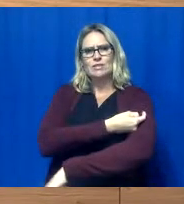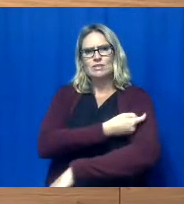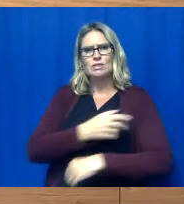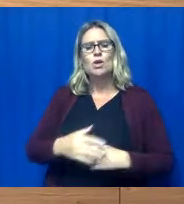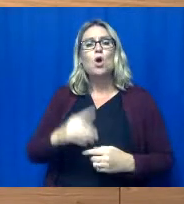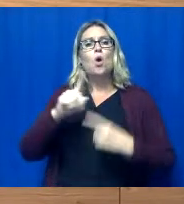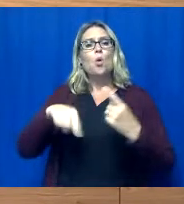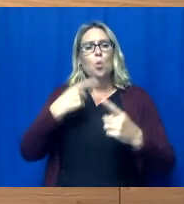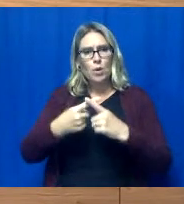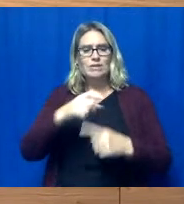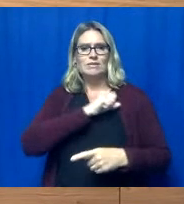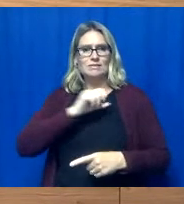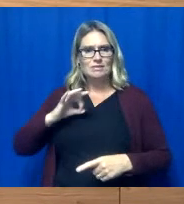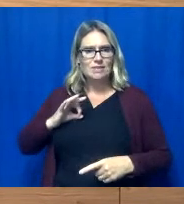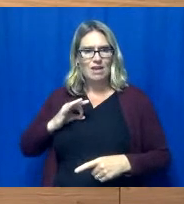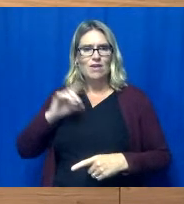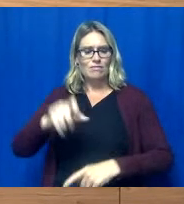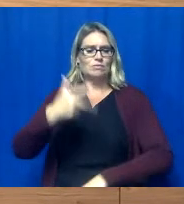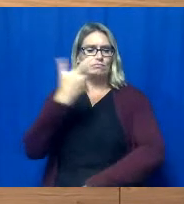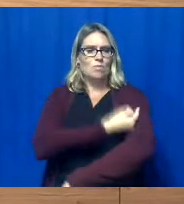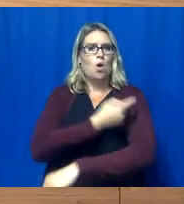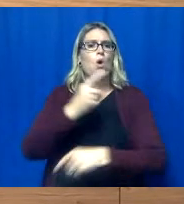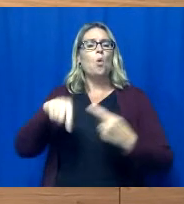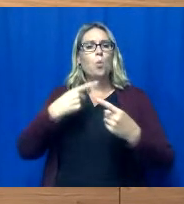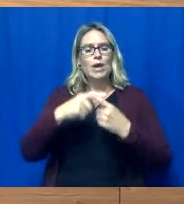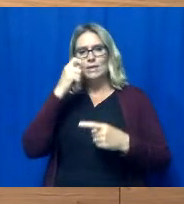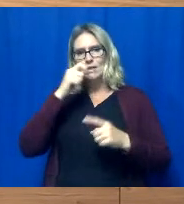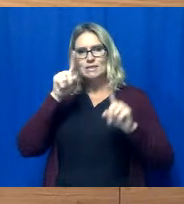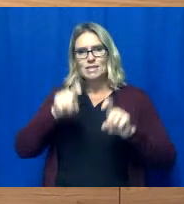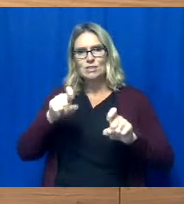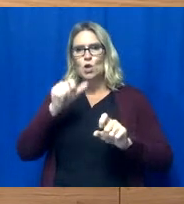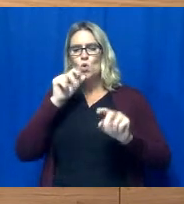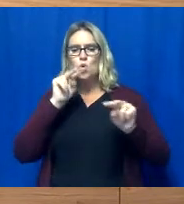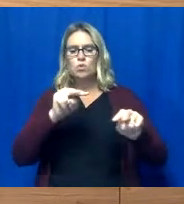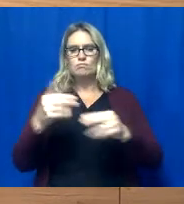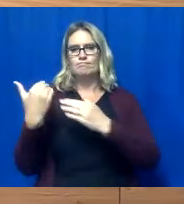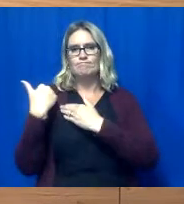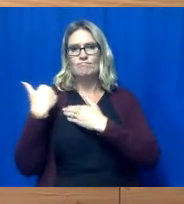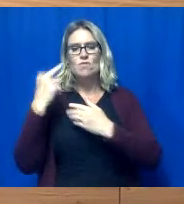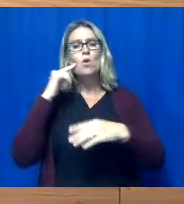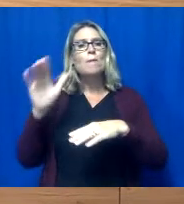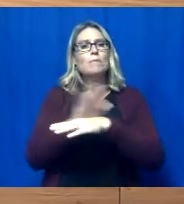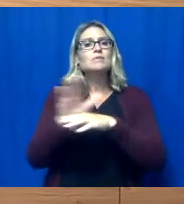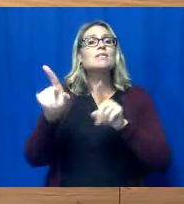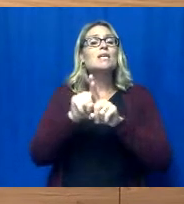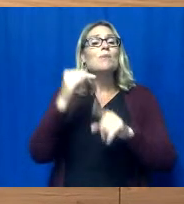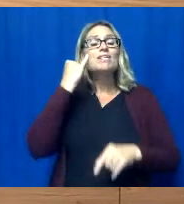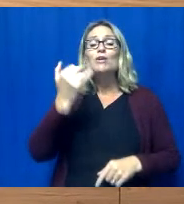unvaccinated staff are tested and who's monitoring this in businesses like restaurants?